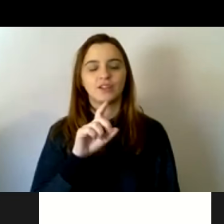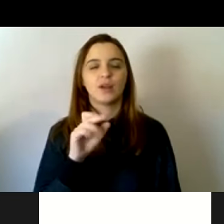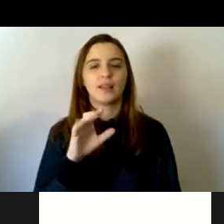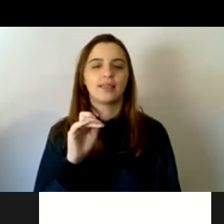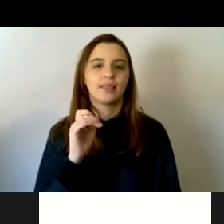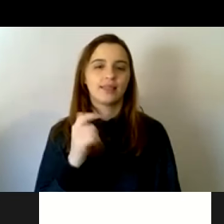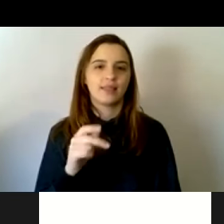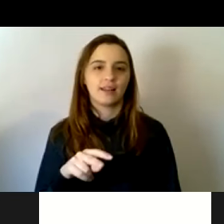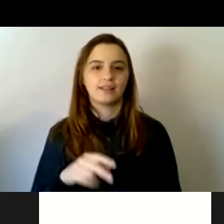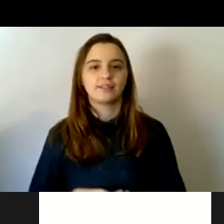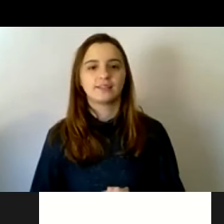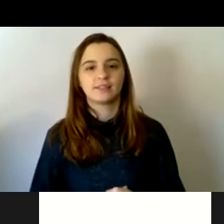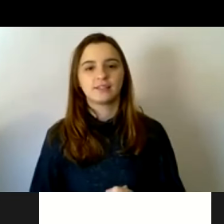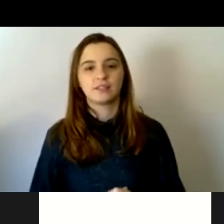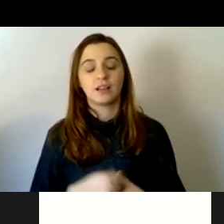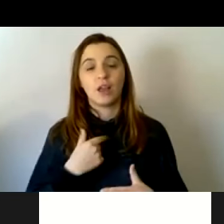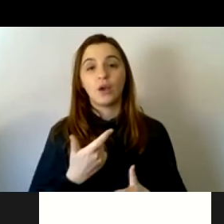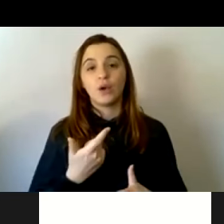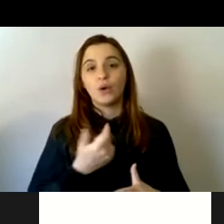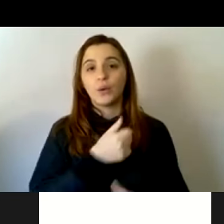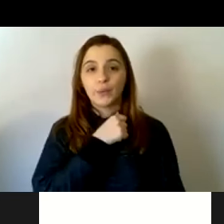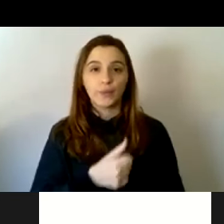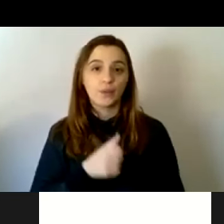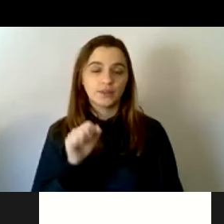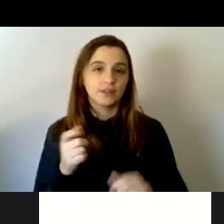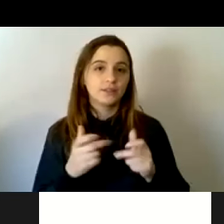I agree with this statement,